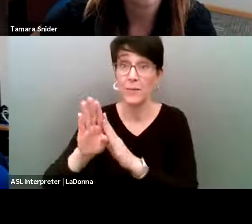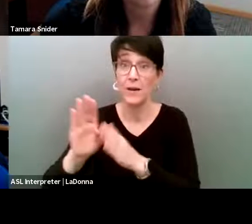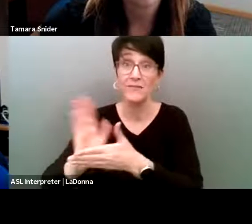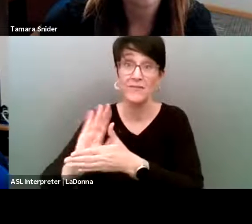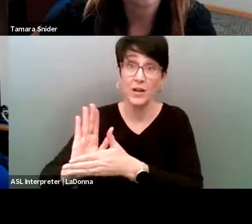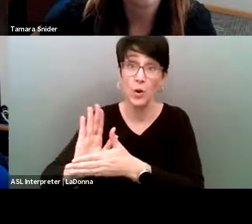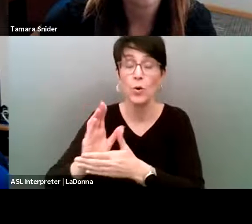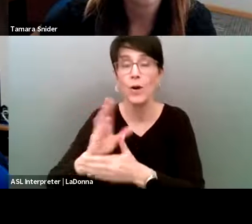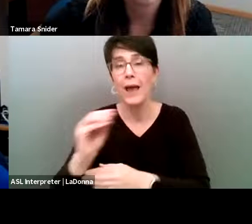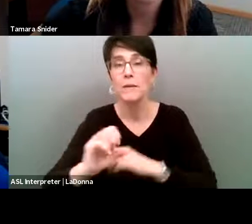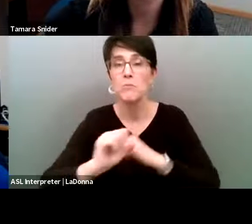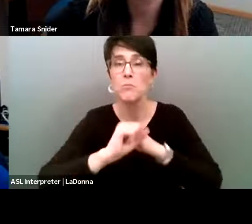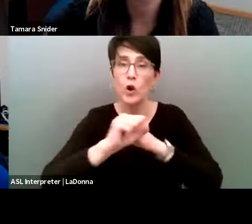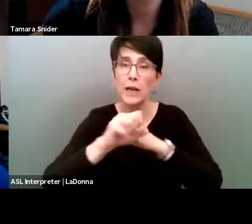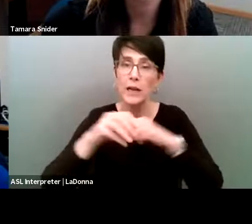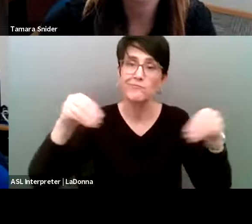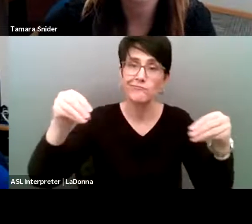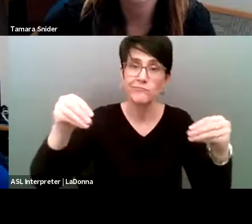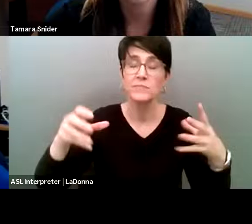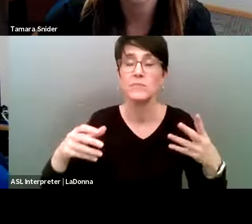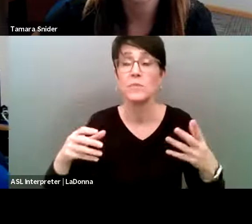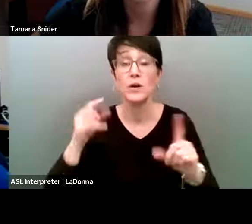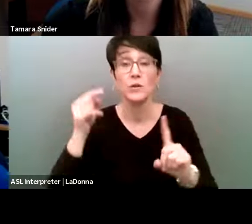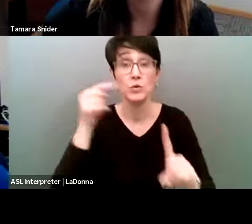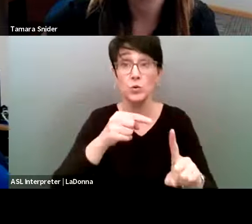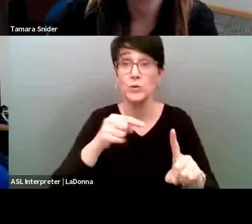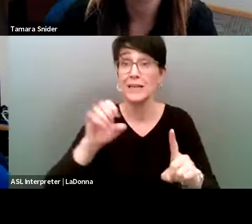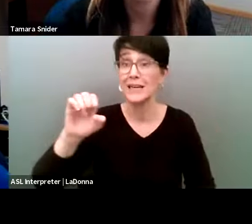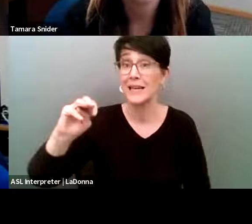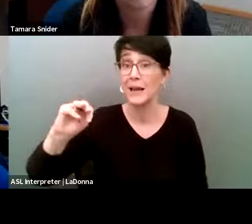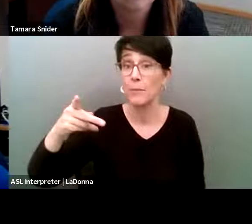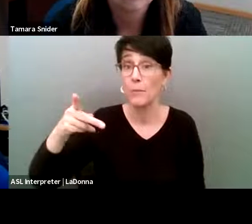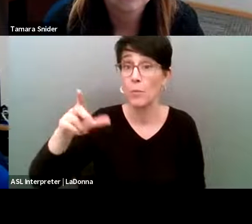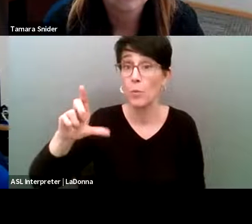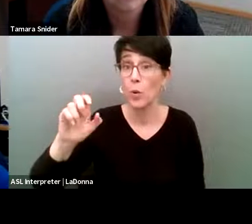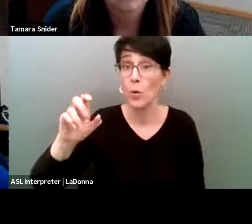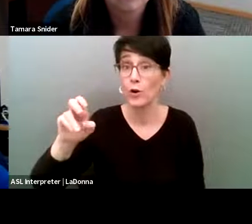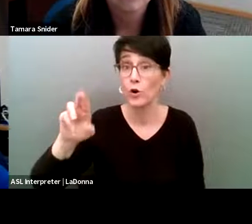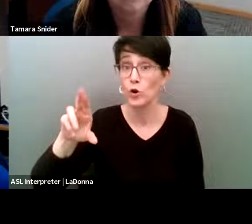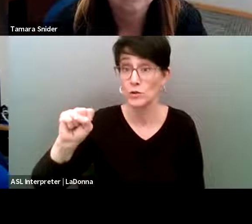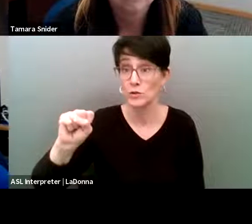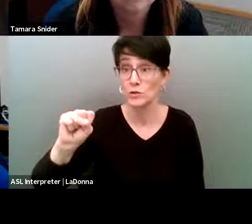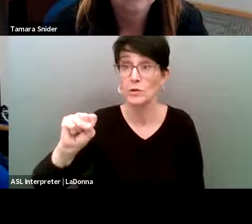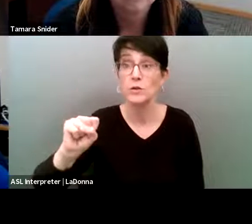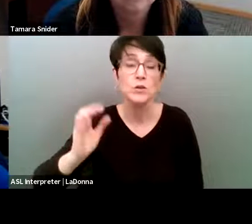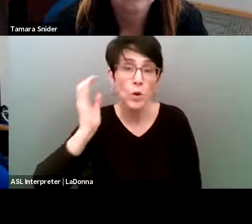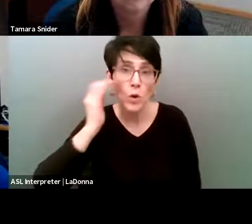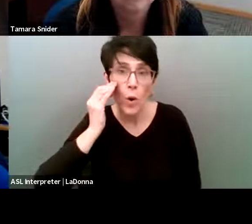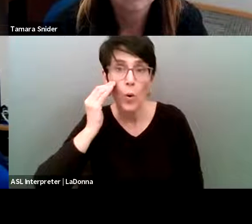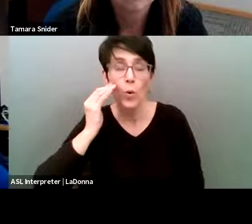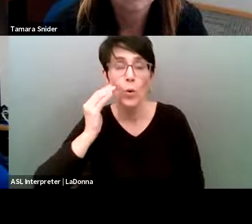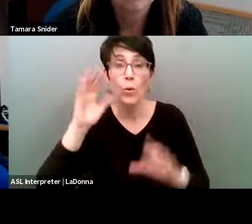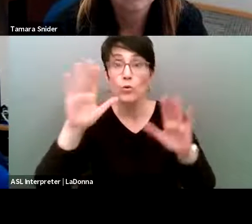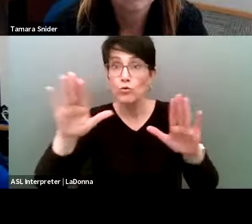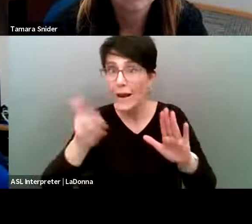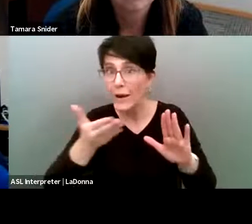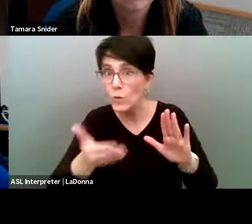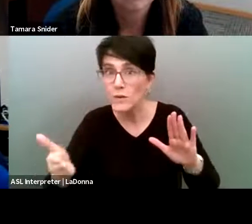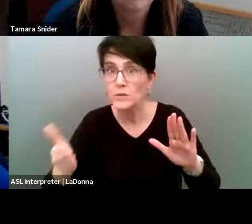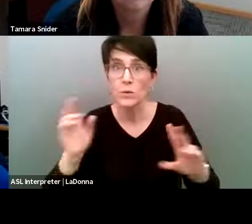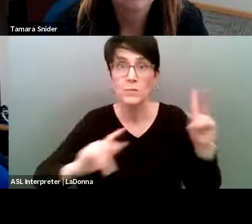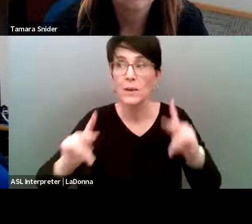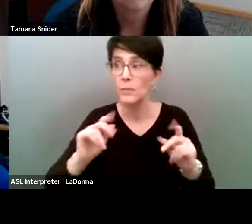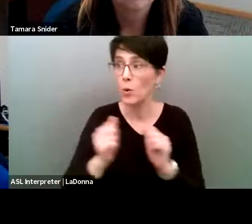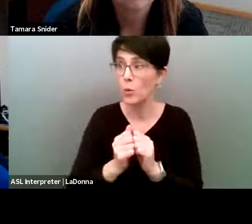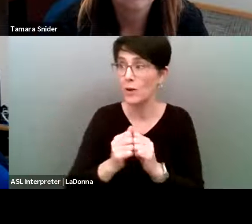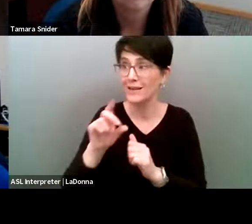some marketing aimed at employers to let them know what a great resource people with disabilities are